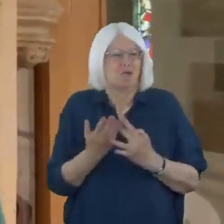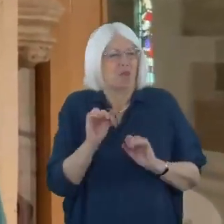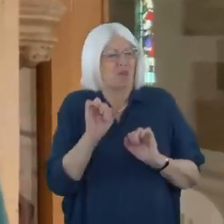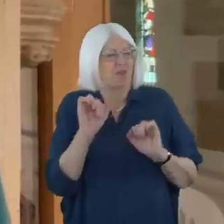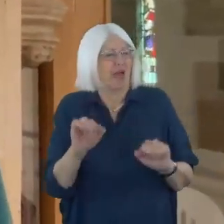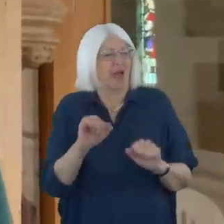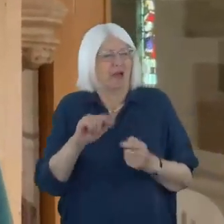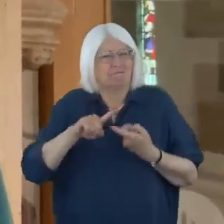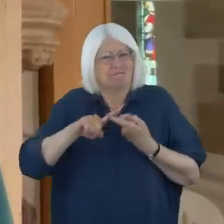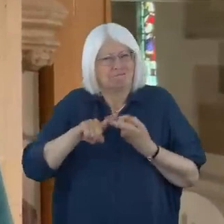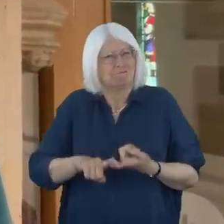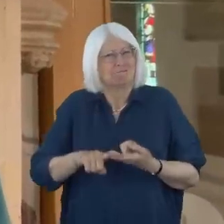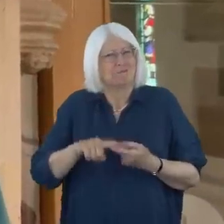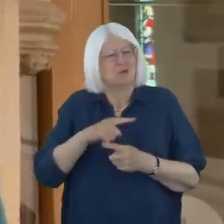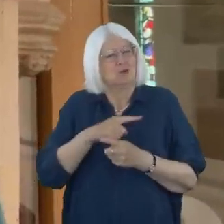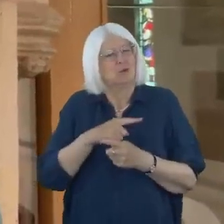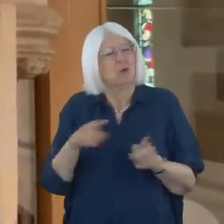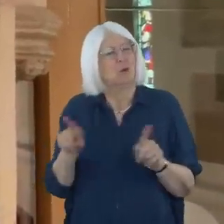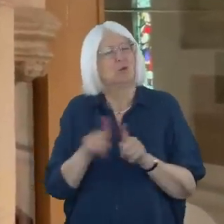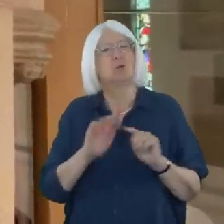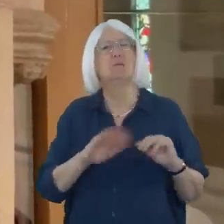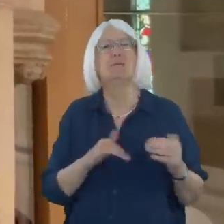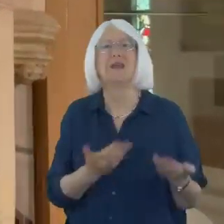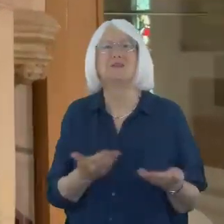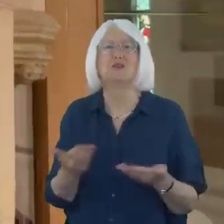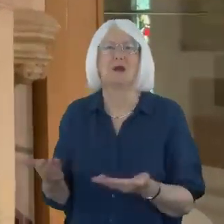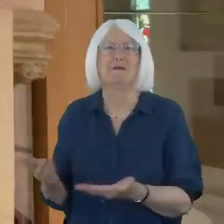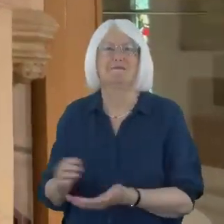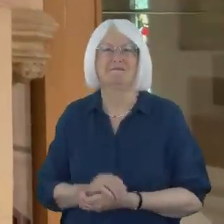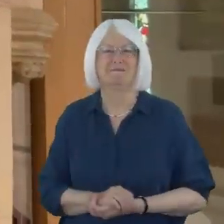commitment to those they seek to serve.